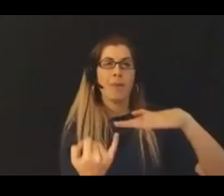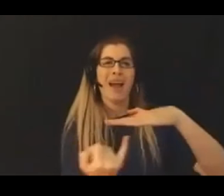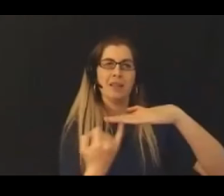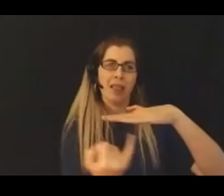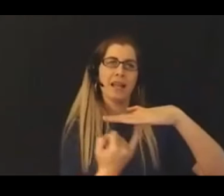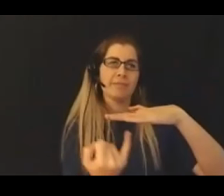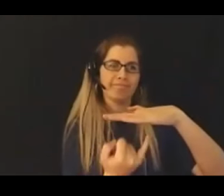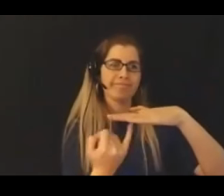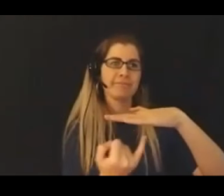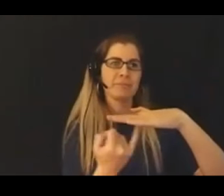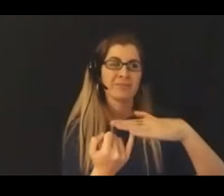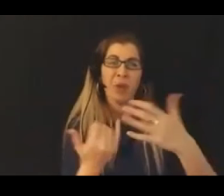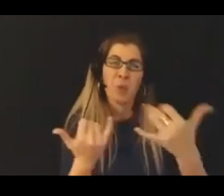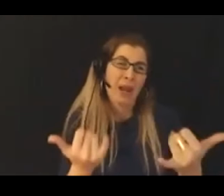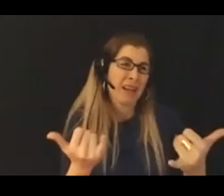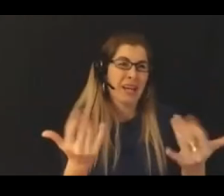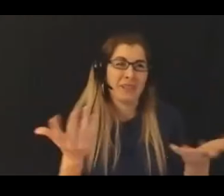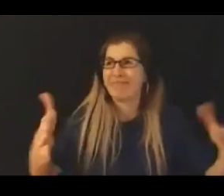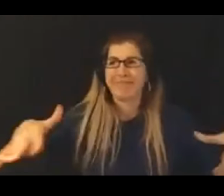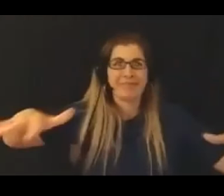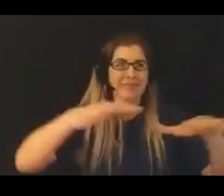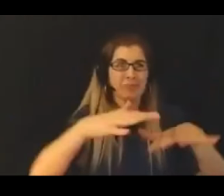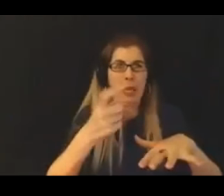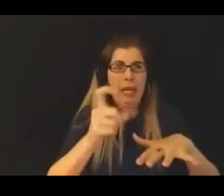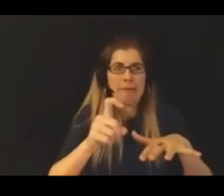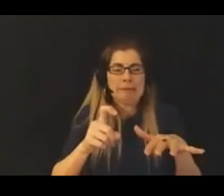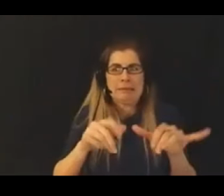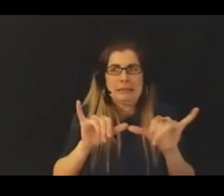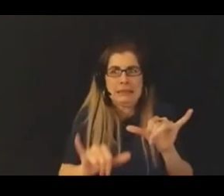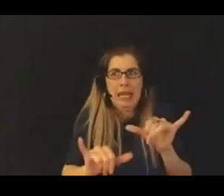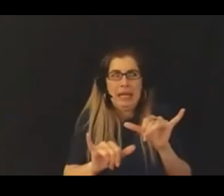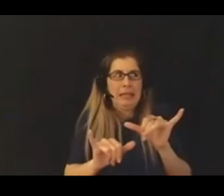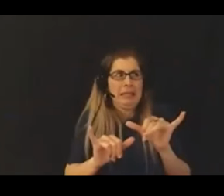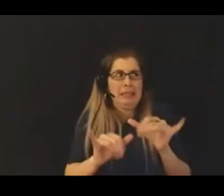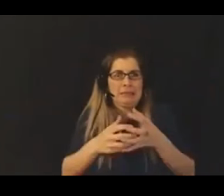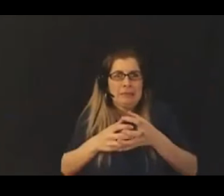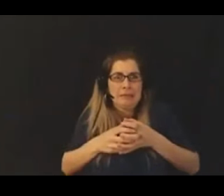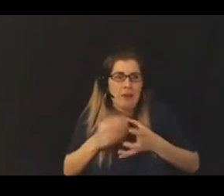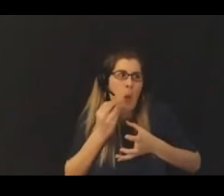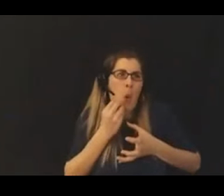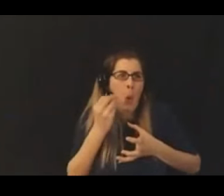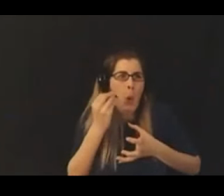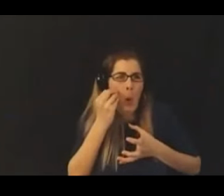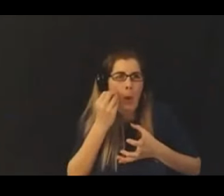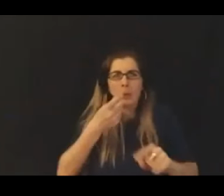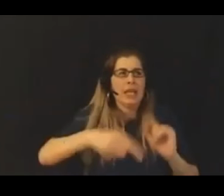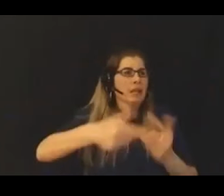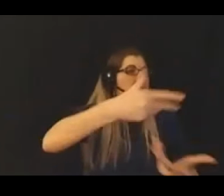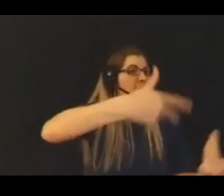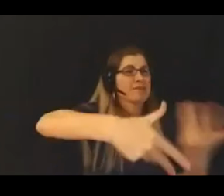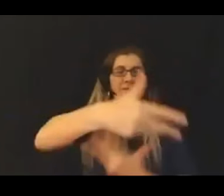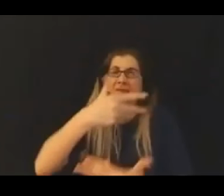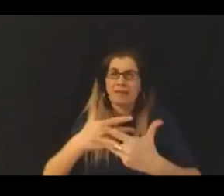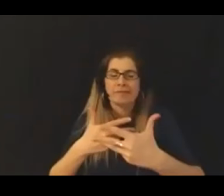in this situation right now where we have to kind of be at home, right? Be socially isolated. And